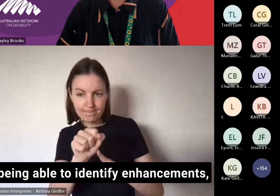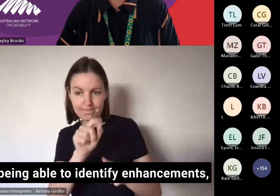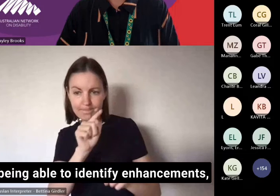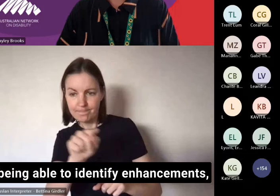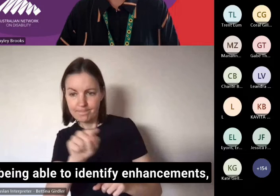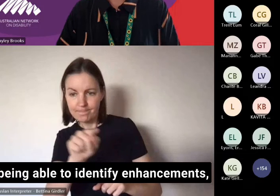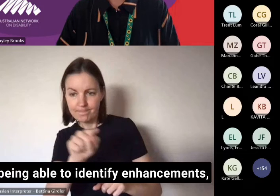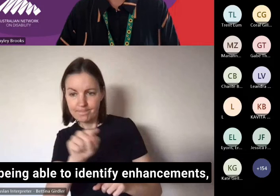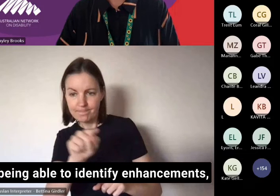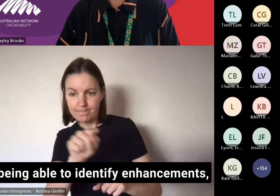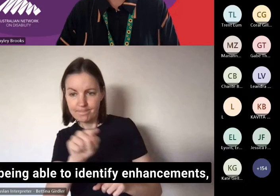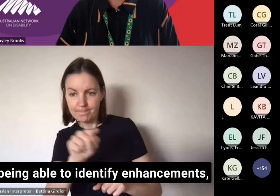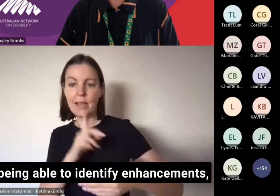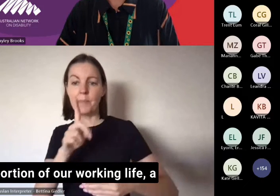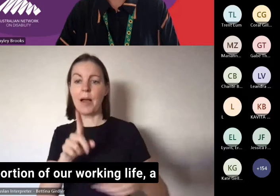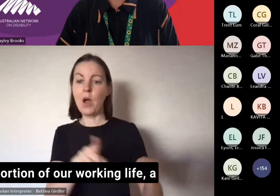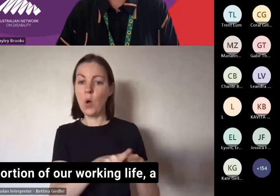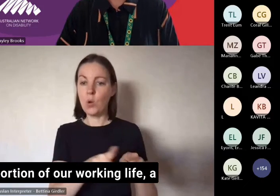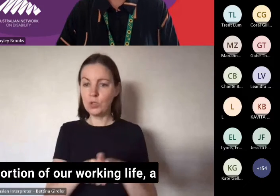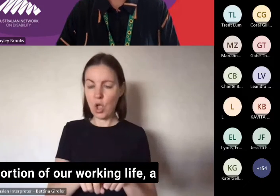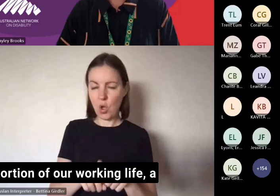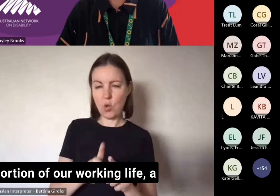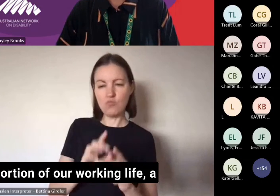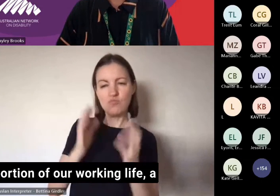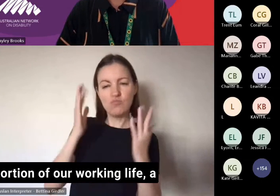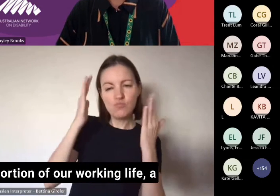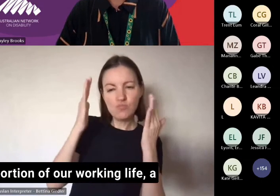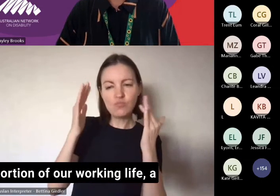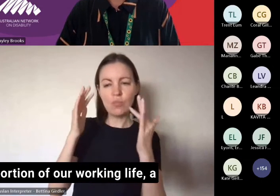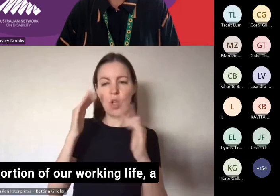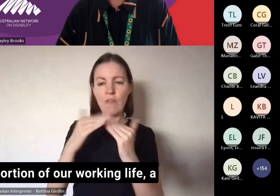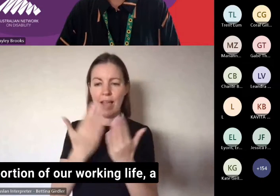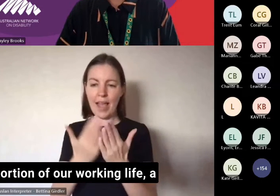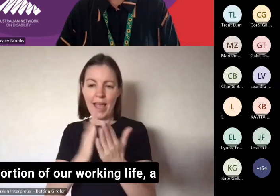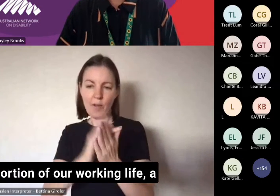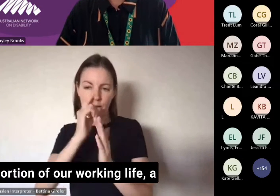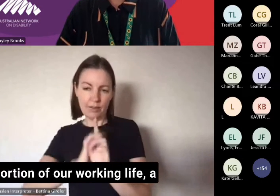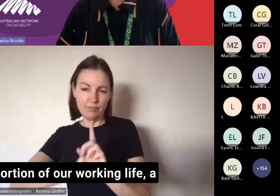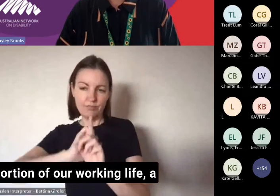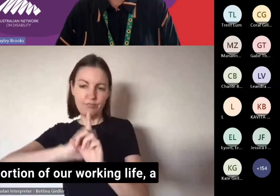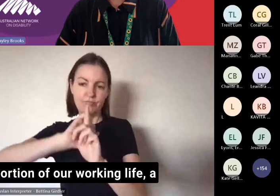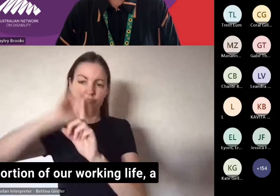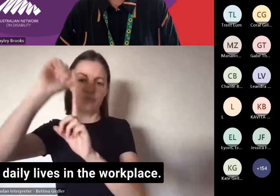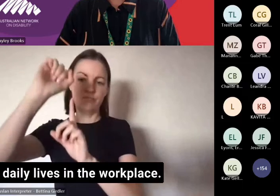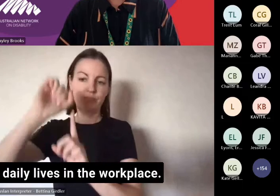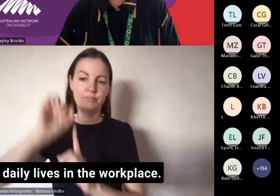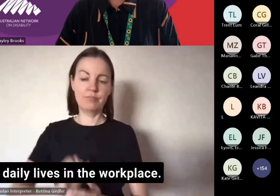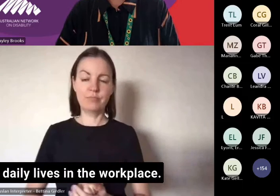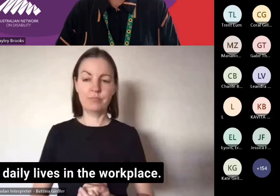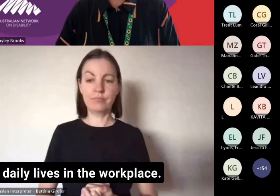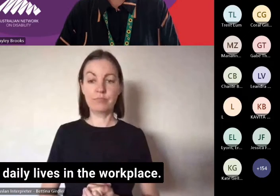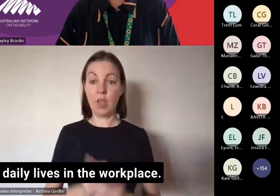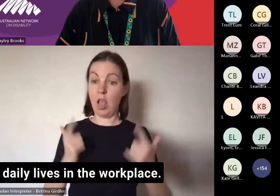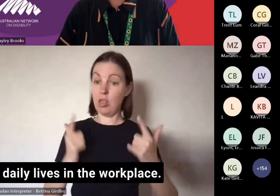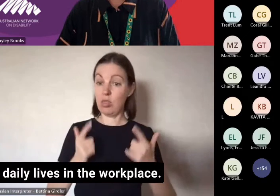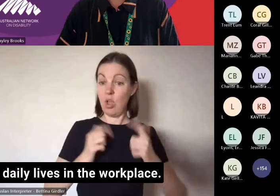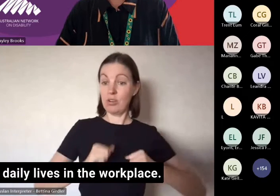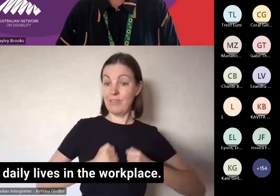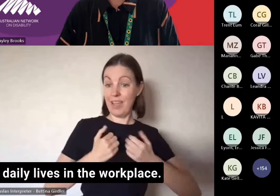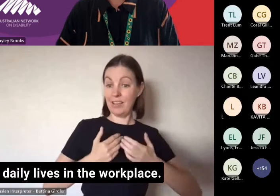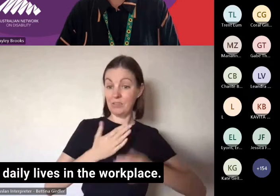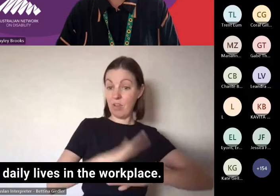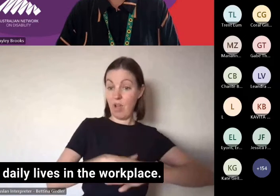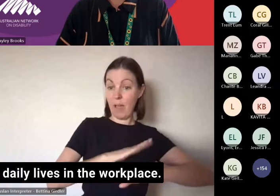able to identify enhancements. We spend a huge portion of our working life, a huge portion of our daily